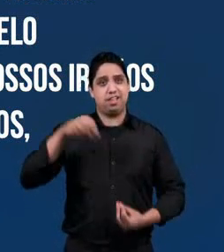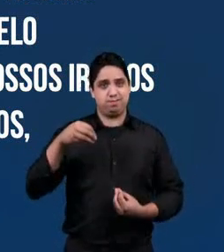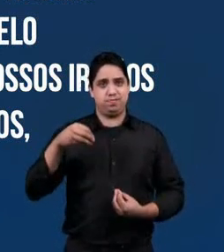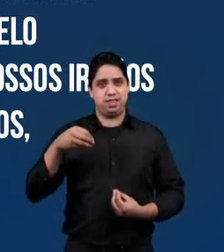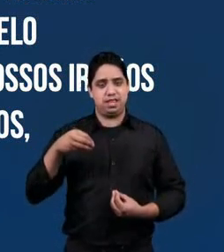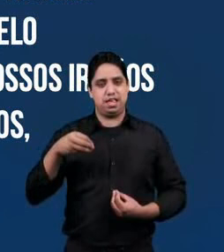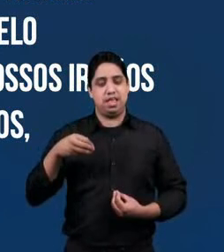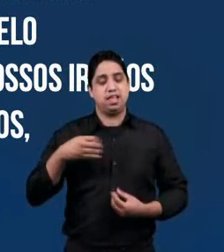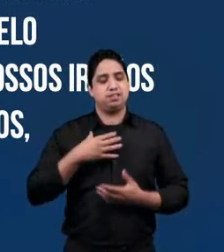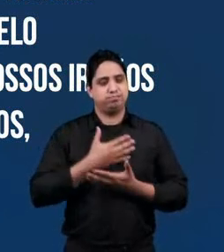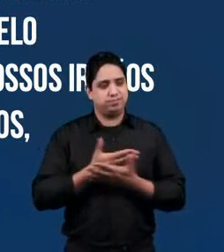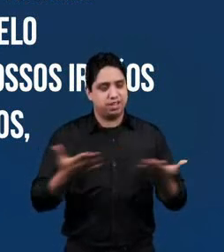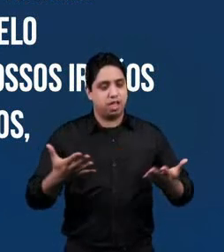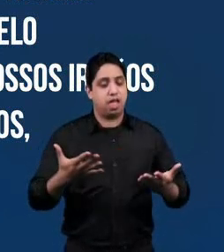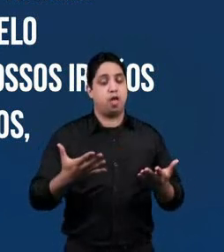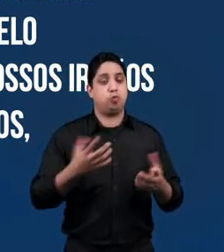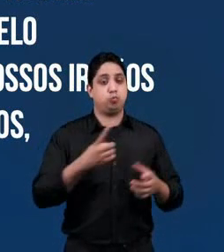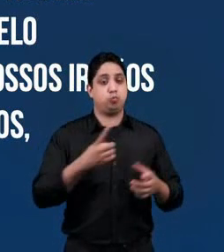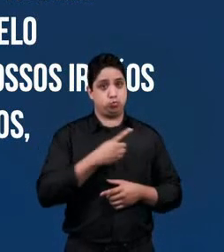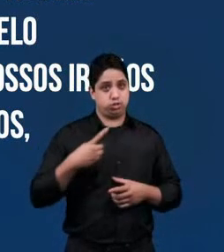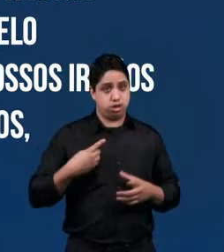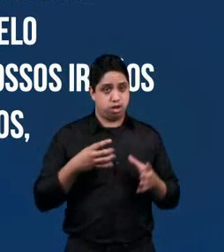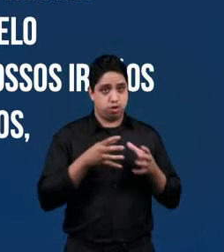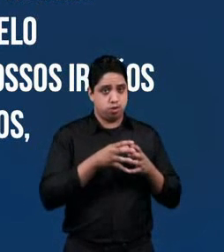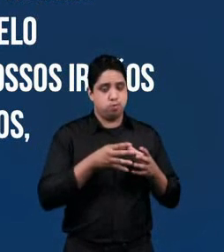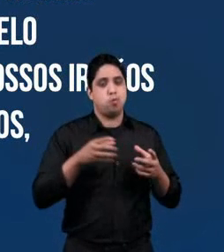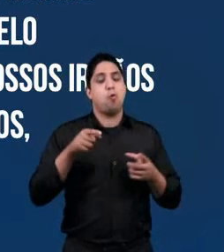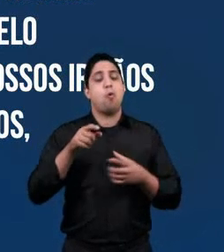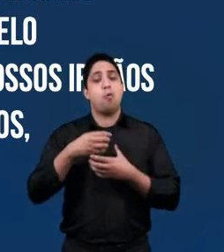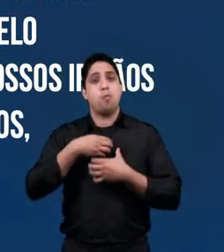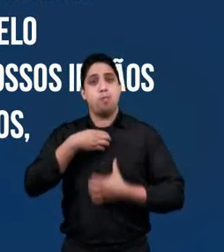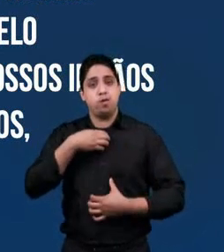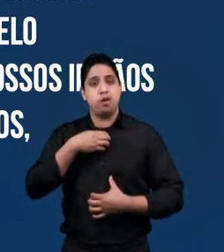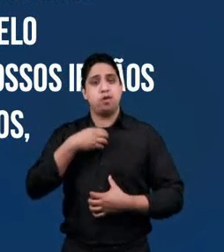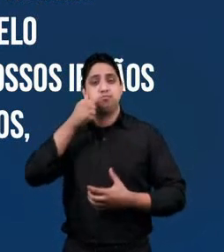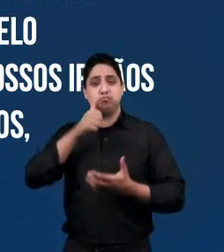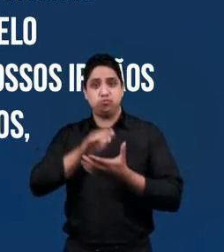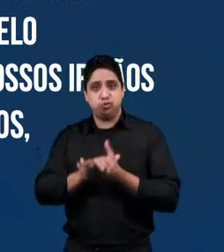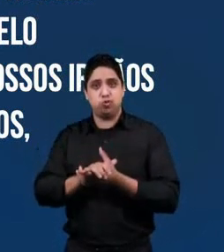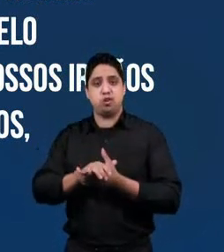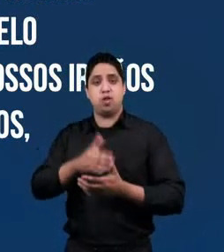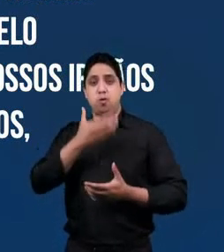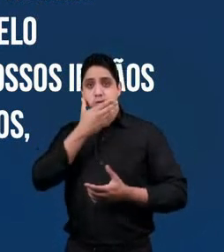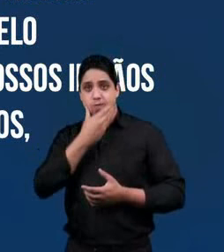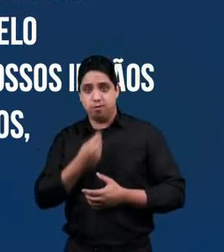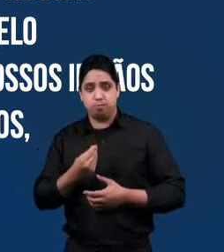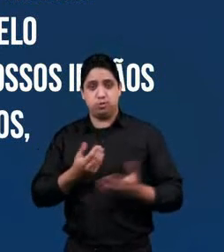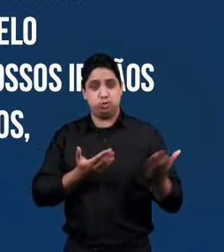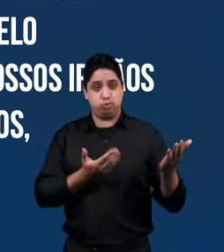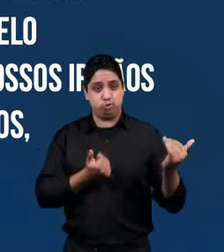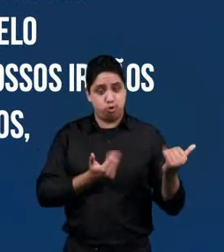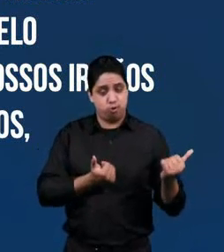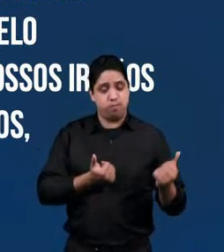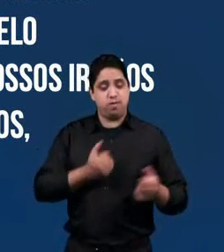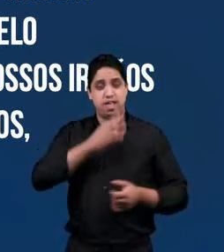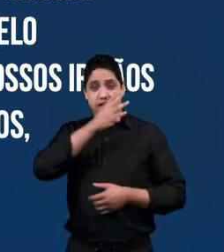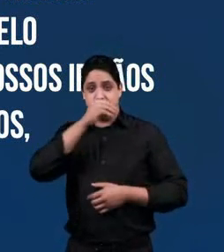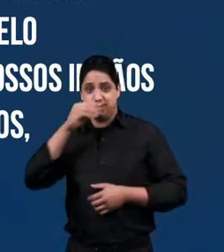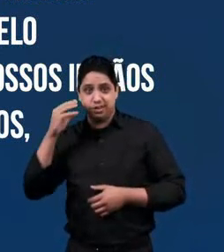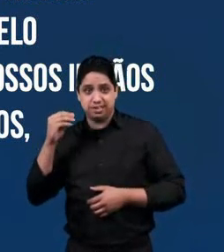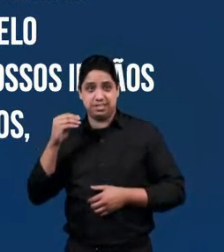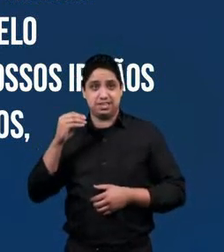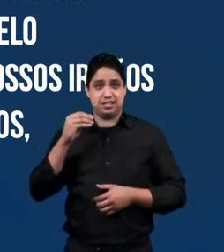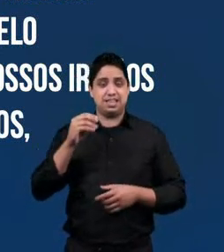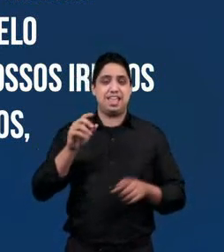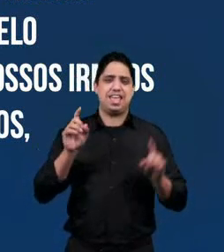physical and spiritual health. I greet the deacon body, the workers, the ladies,